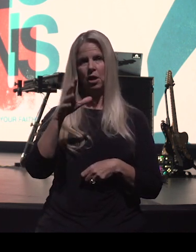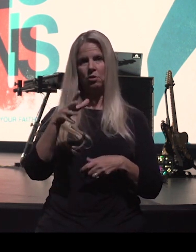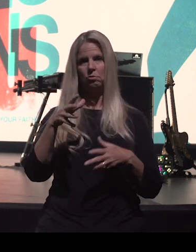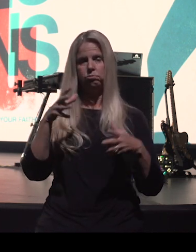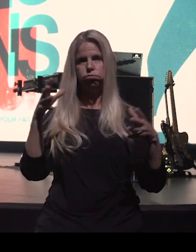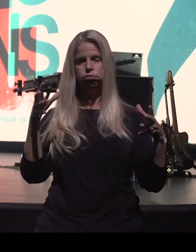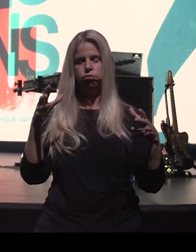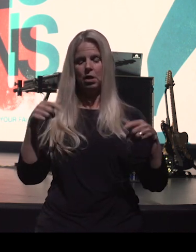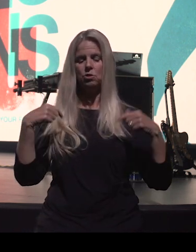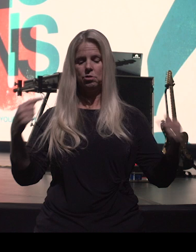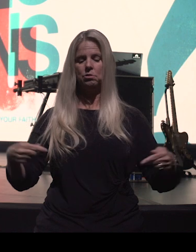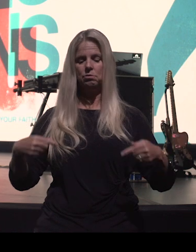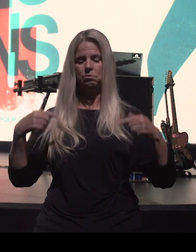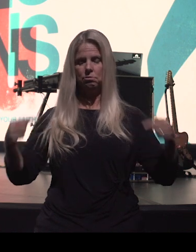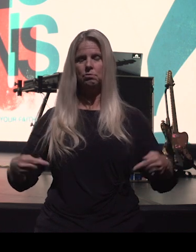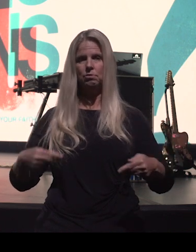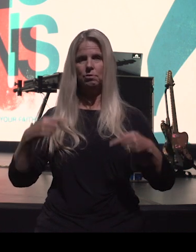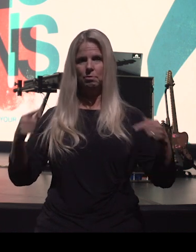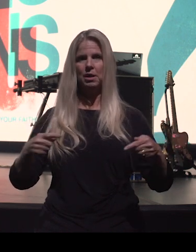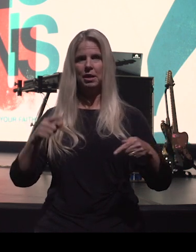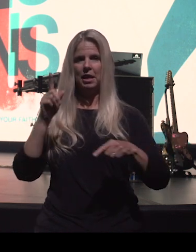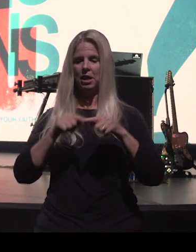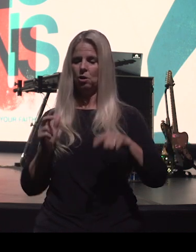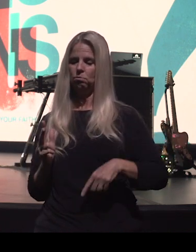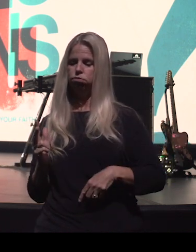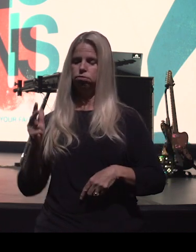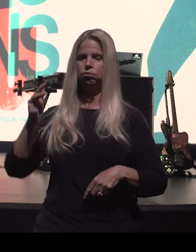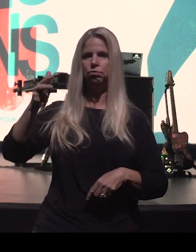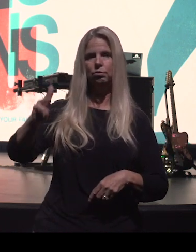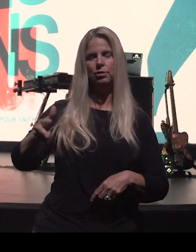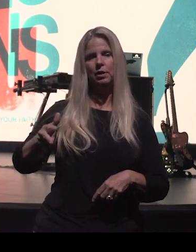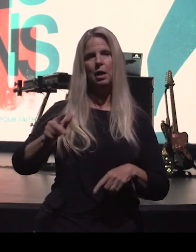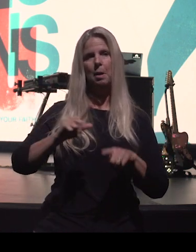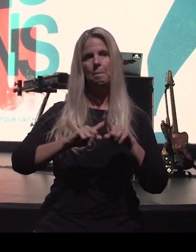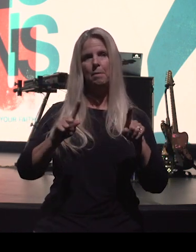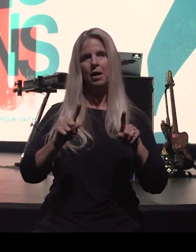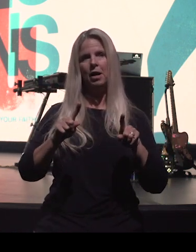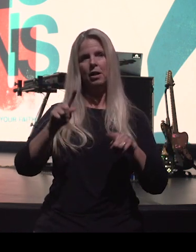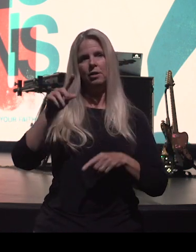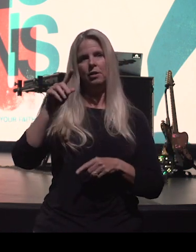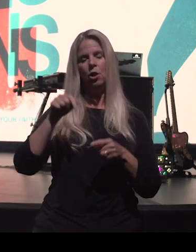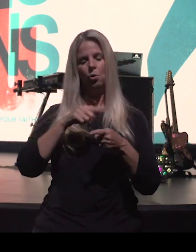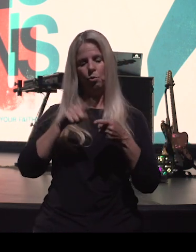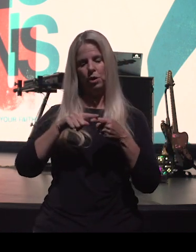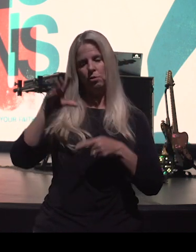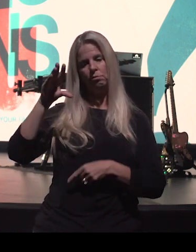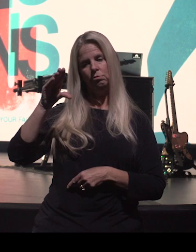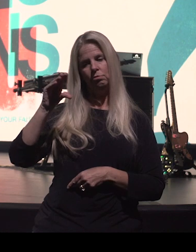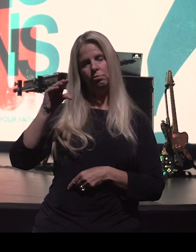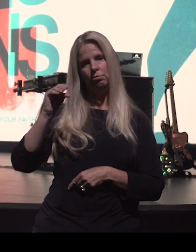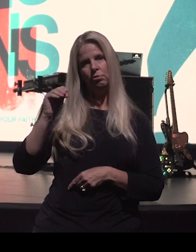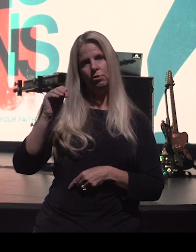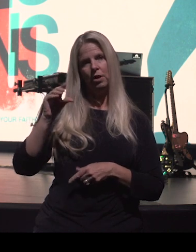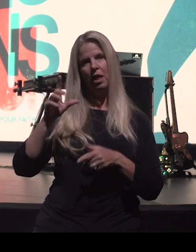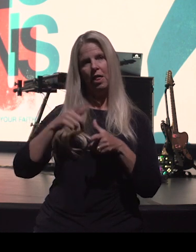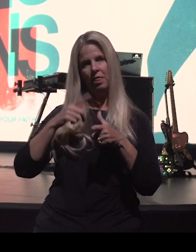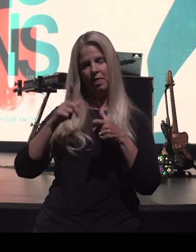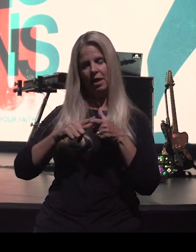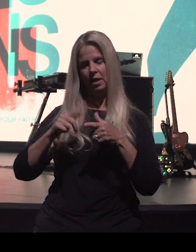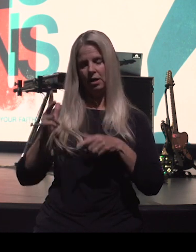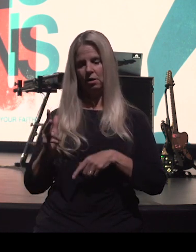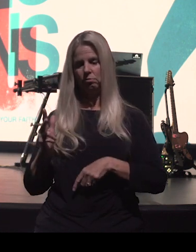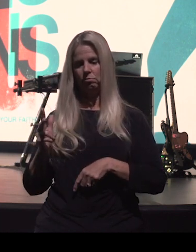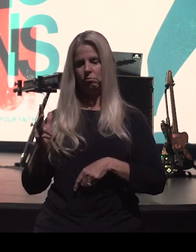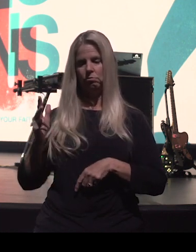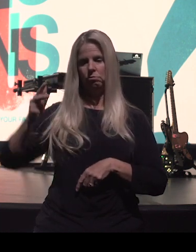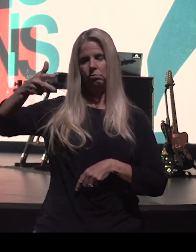spinning through the sand. When you let a little air out of your tires, the tire can actually grip the sand and it propels you out. And that's exactly what I did. I sat